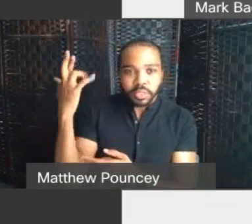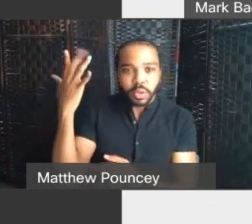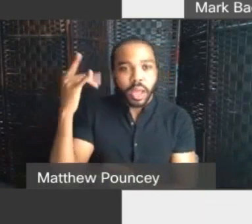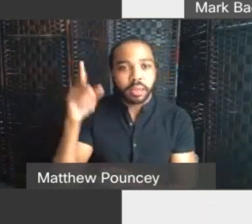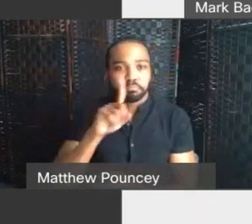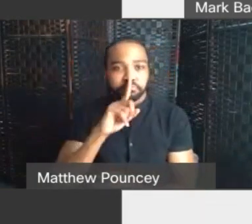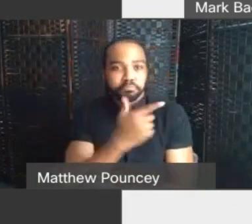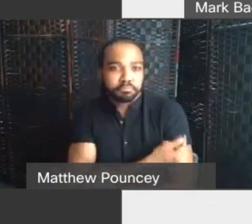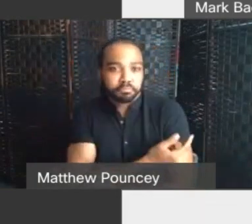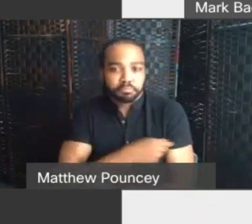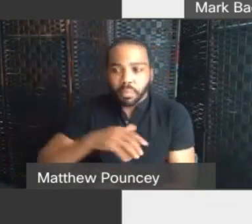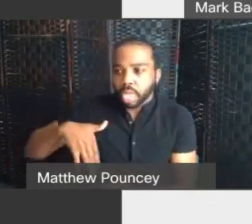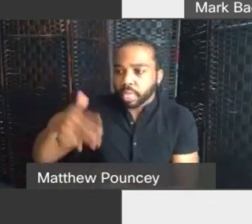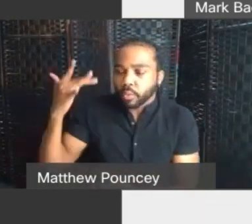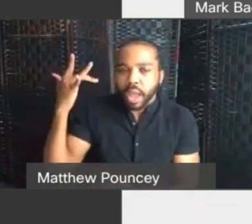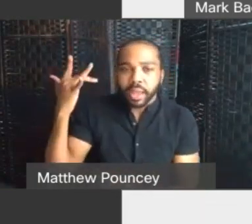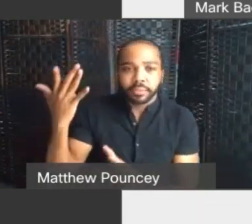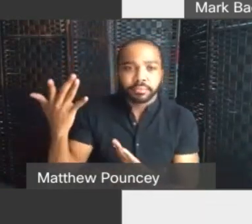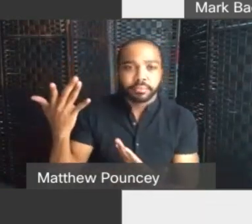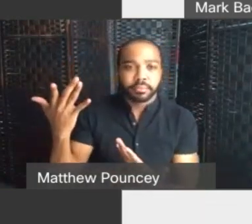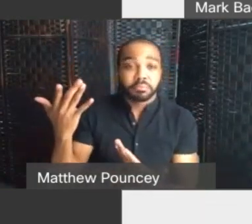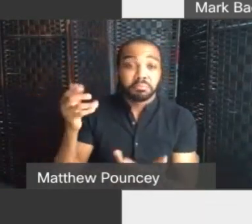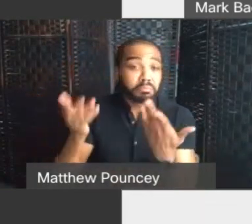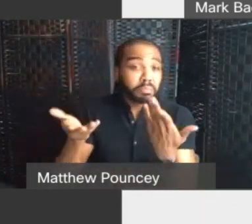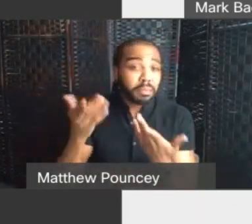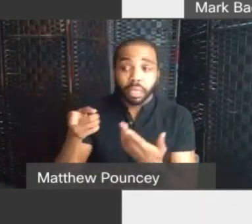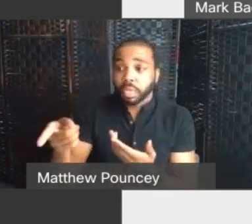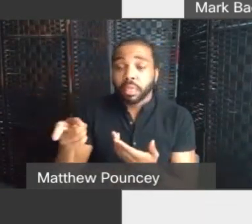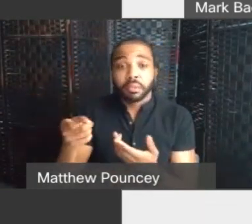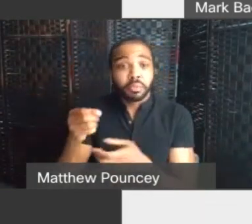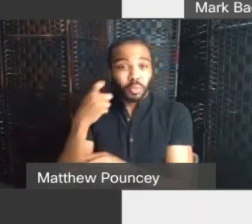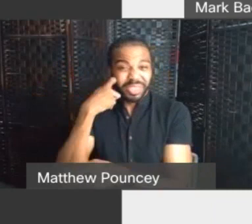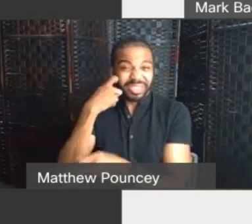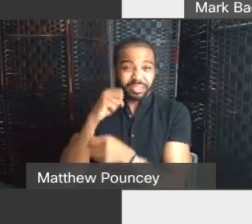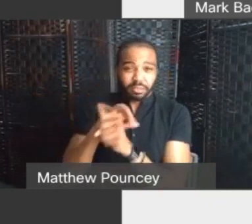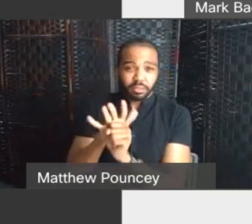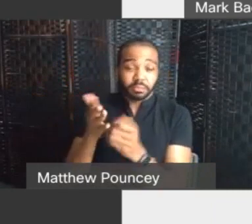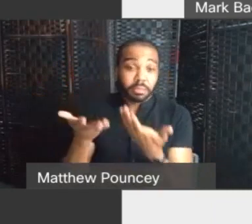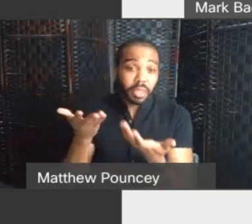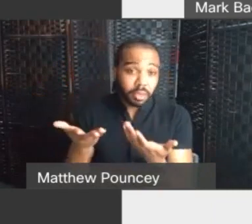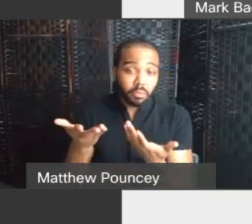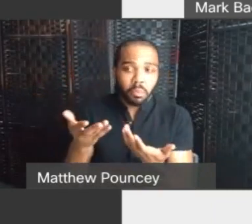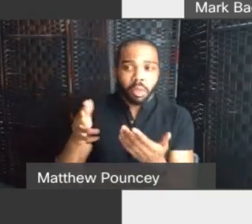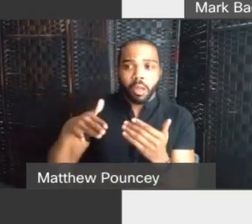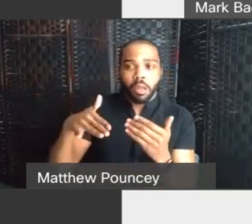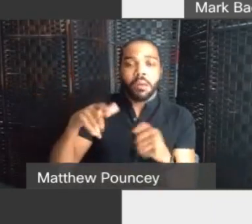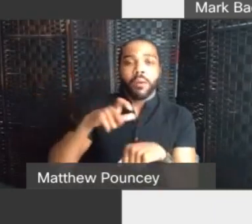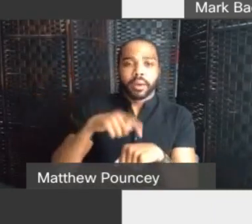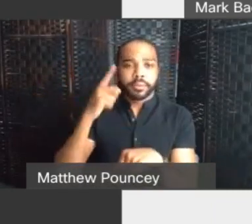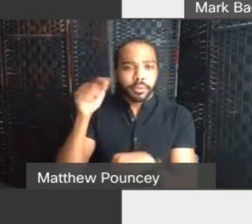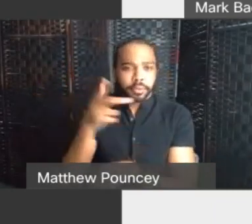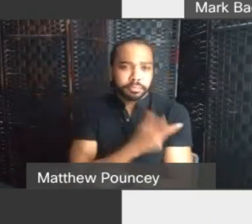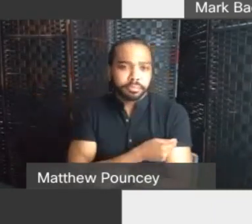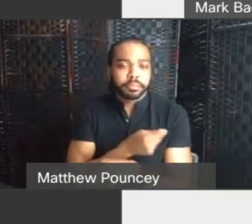those 17 people haven't had a vaccine. And it could be that they just had COVID and it's not time yet. It could be that at